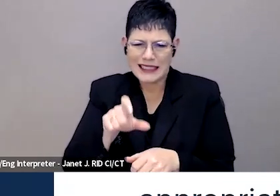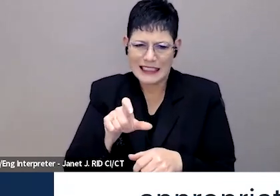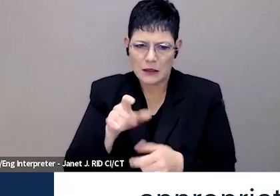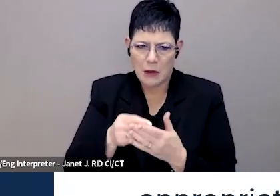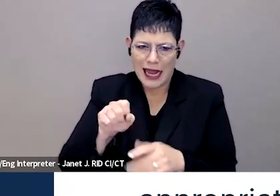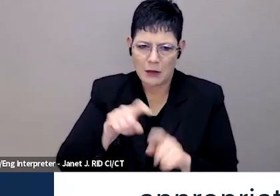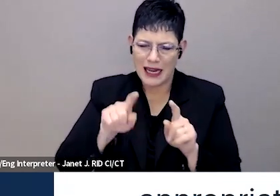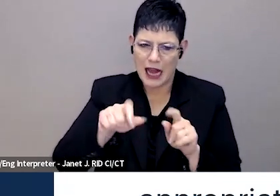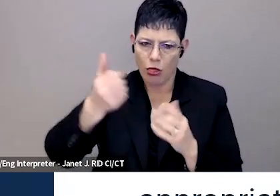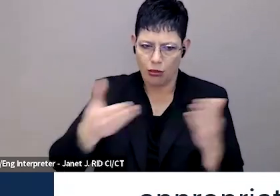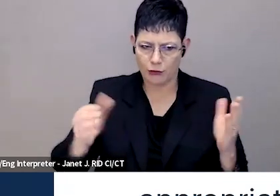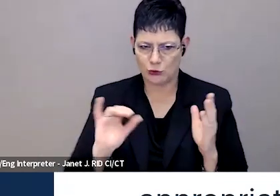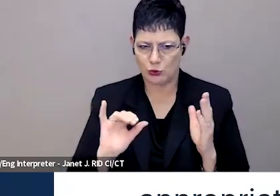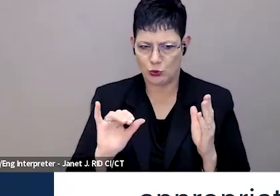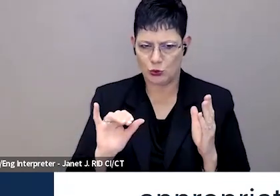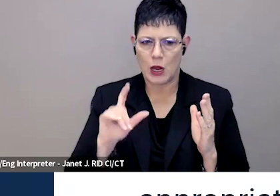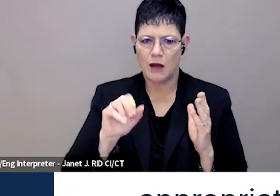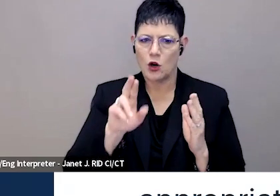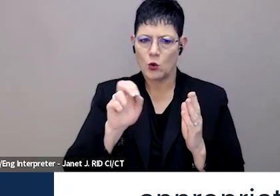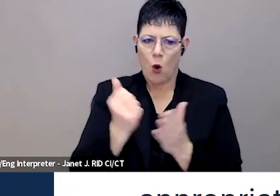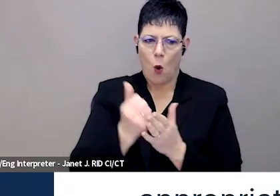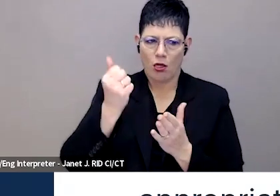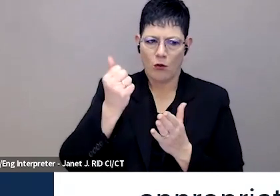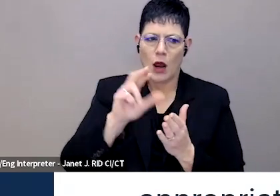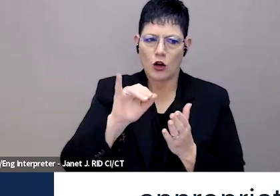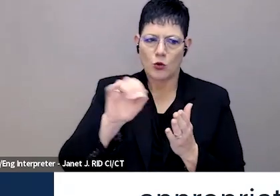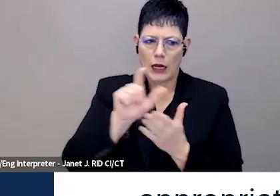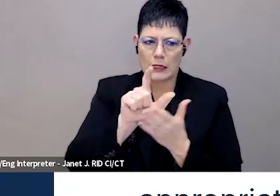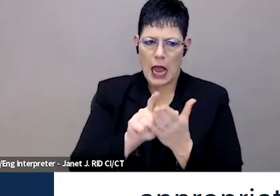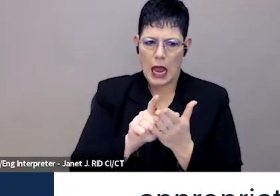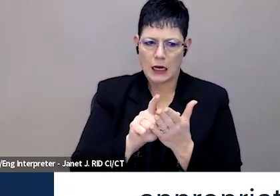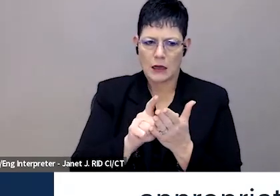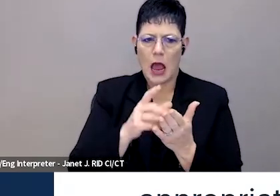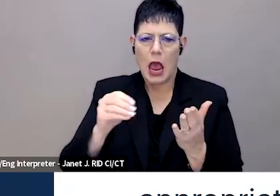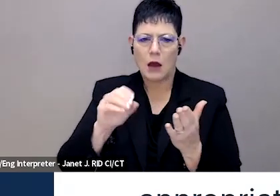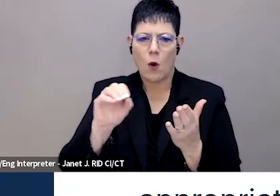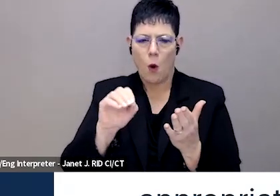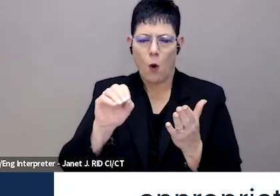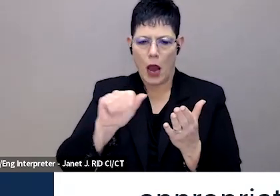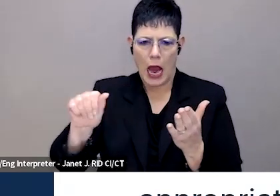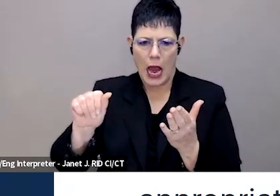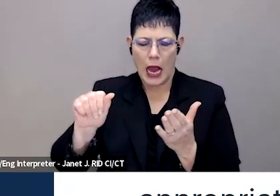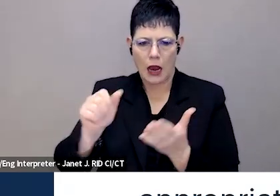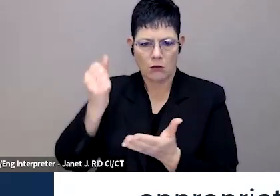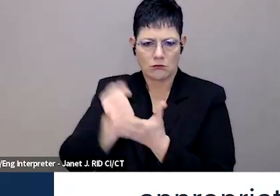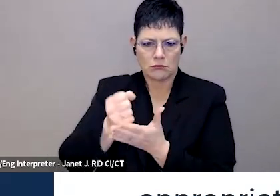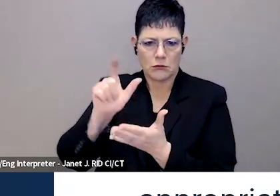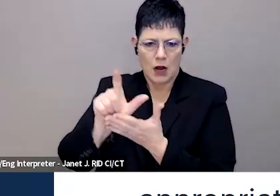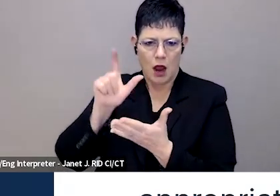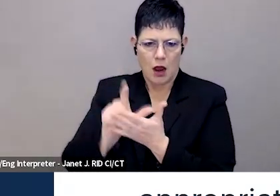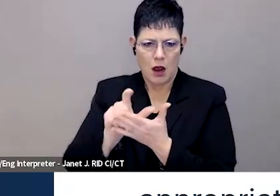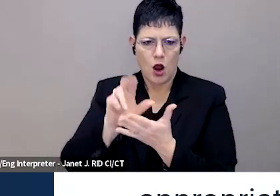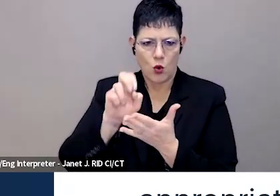need to reauthorize the RAISE Family Caregivers Act with the Older Americans Act. This reauthorization isn't just